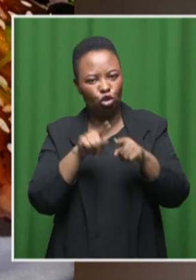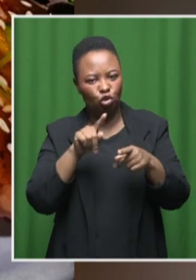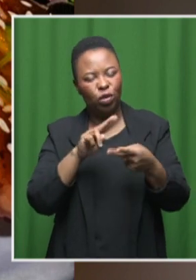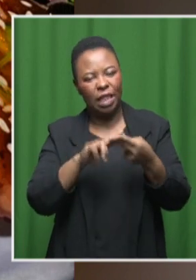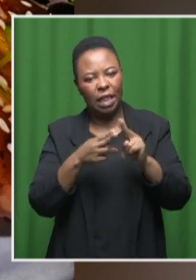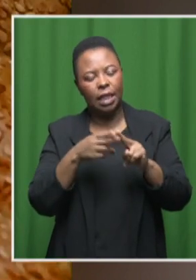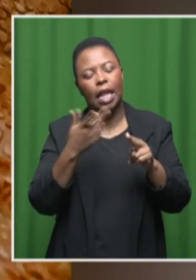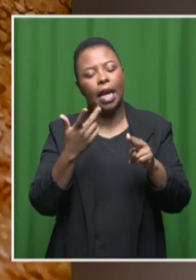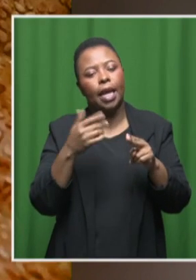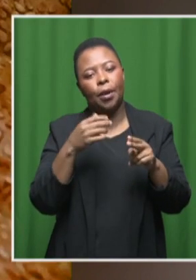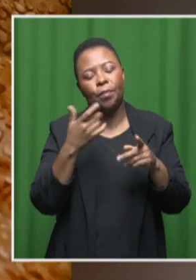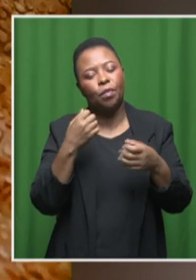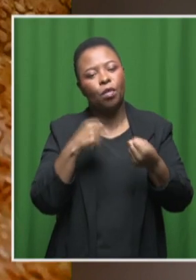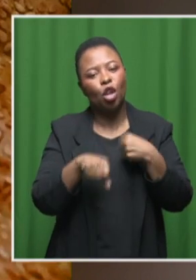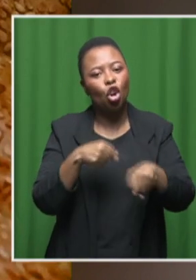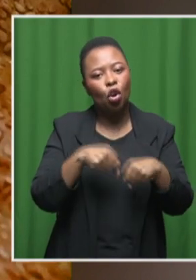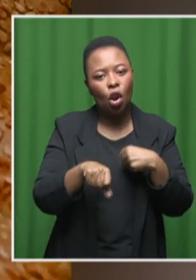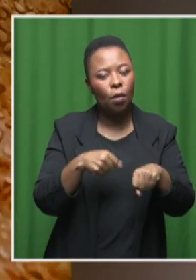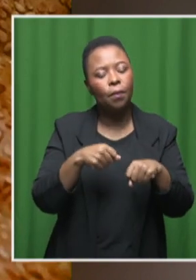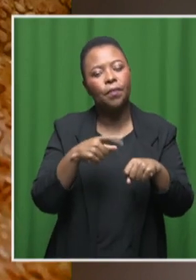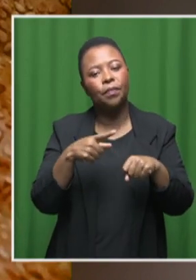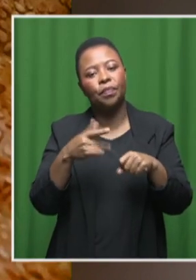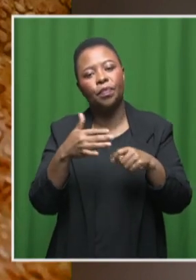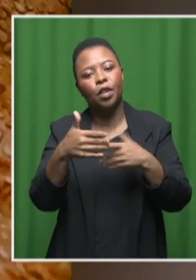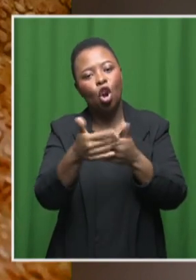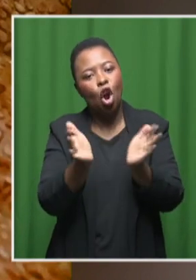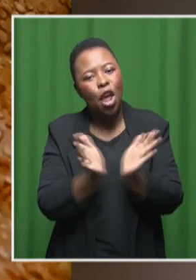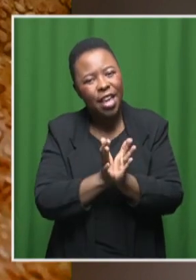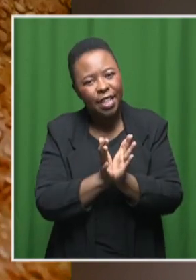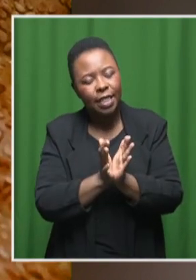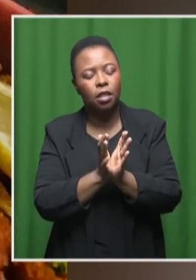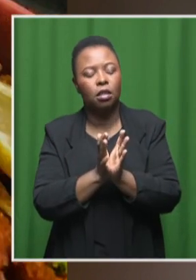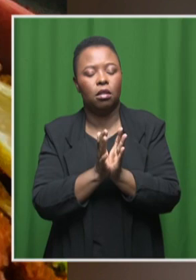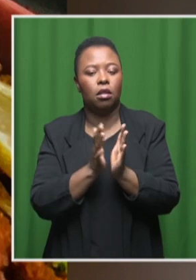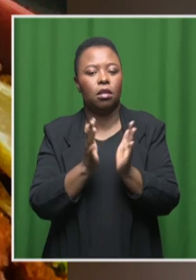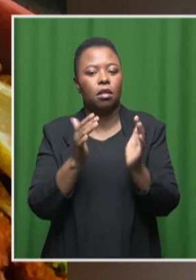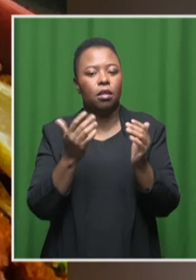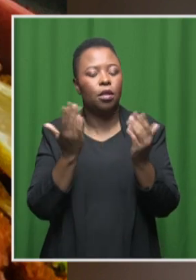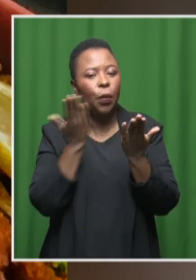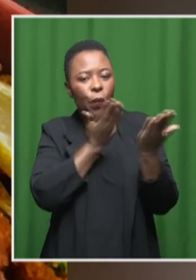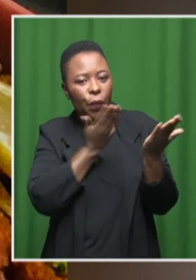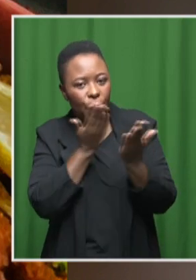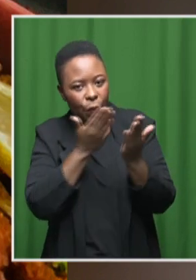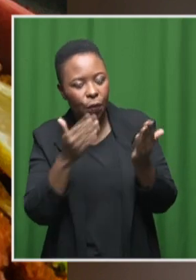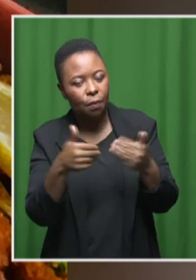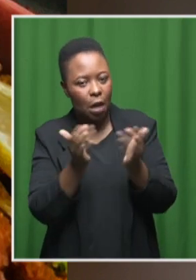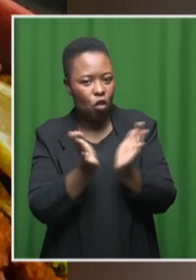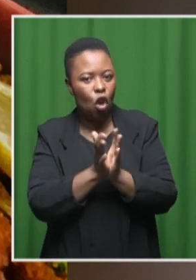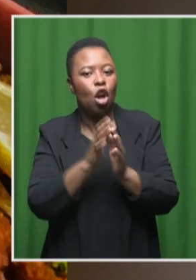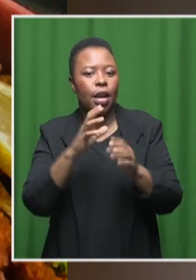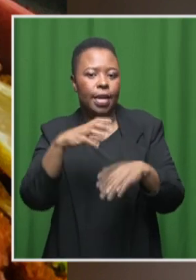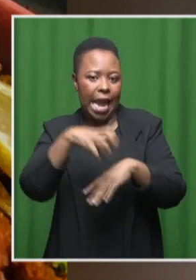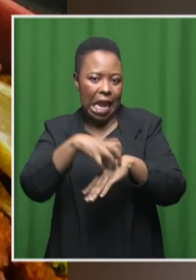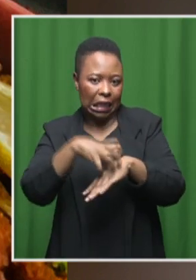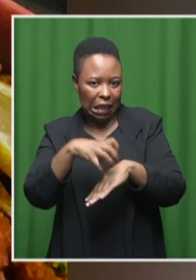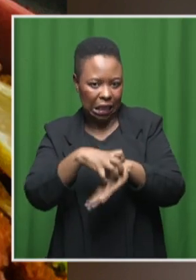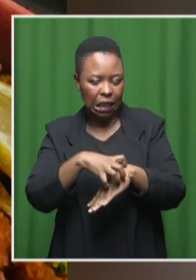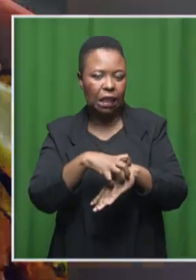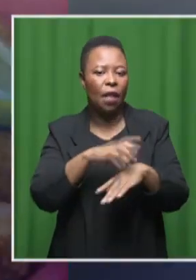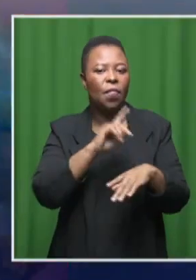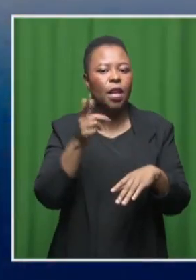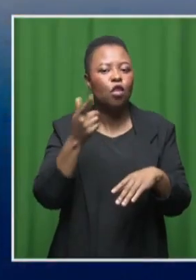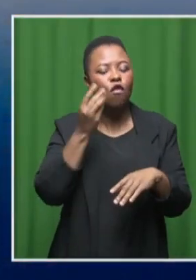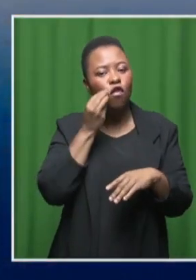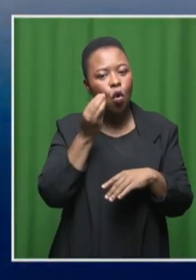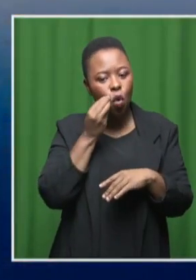doing cakes, like your wedding cakes, birthday cakes. And then with food, it was mostly because I went to a lot of